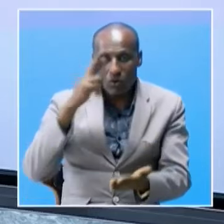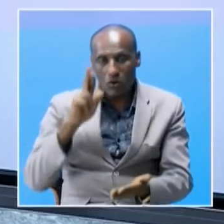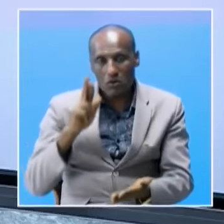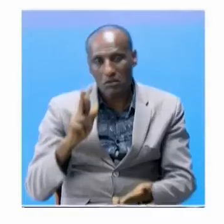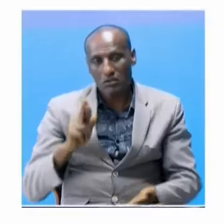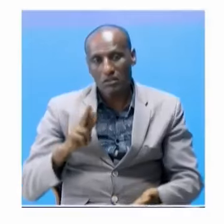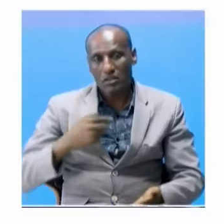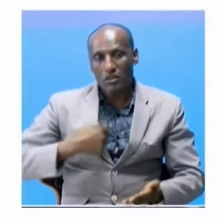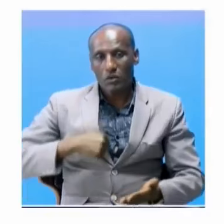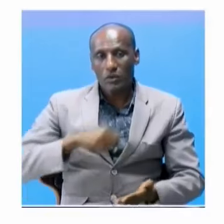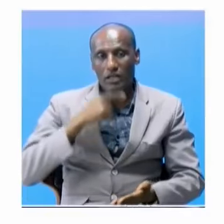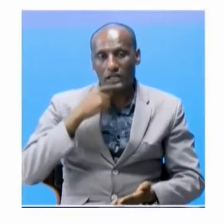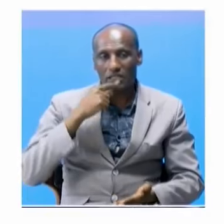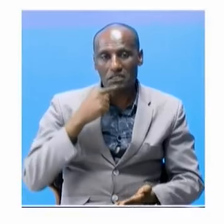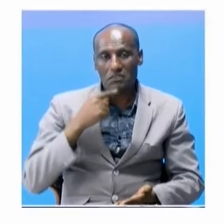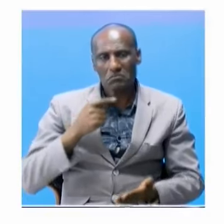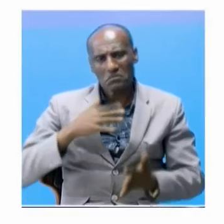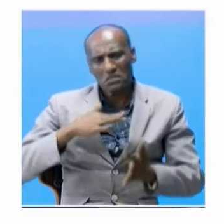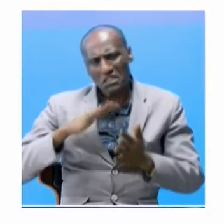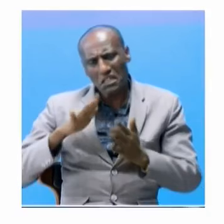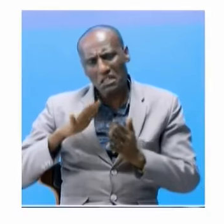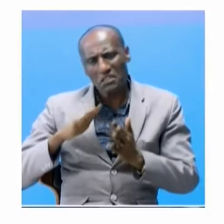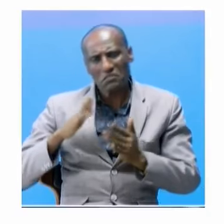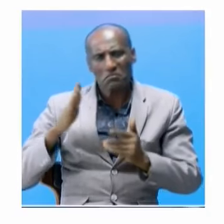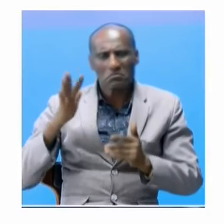what? Slight possibility.